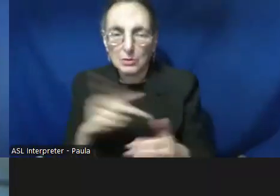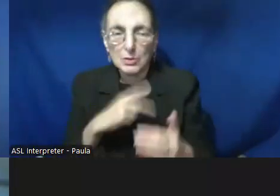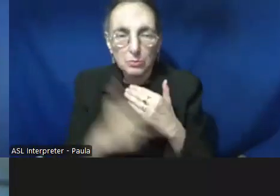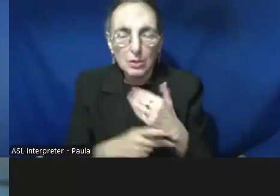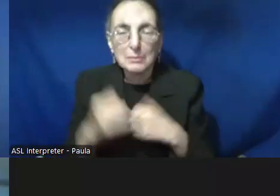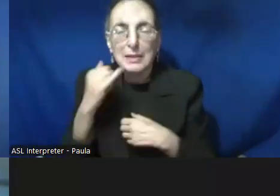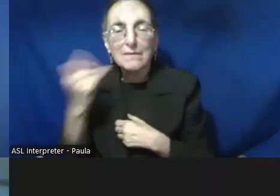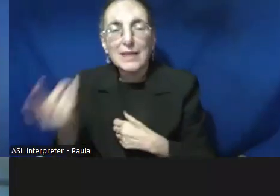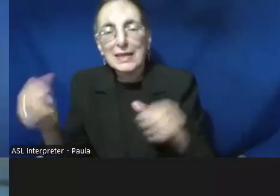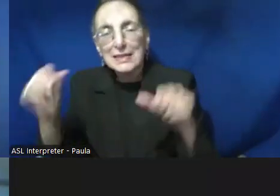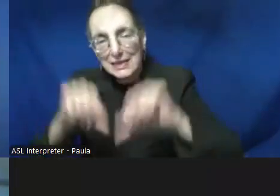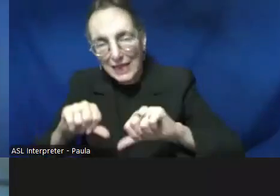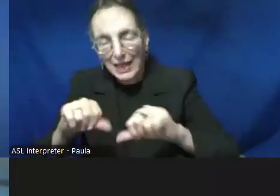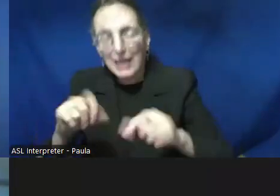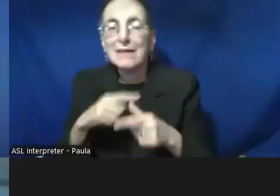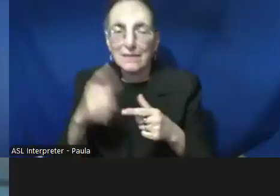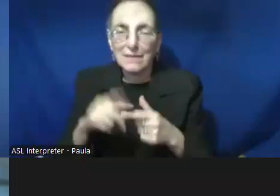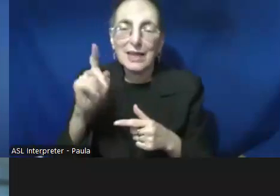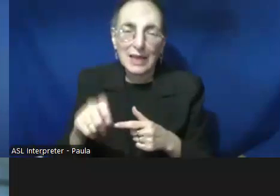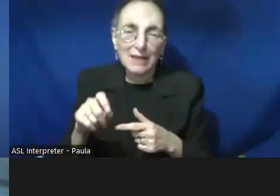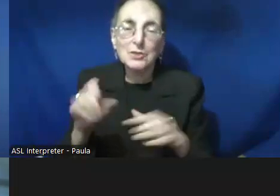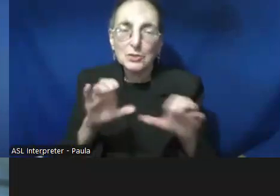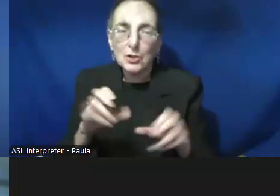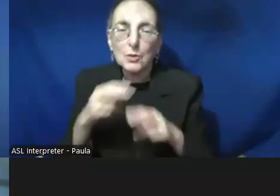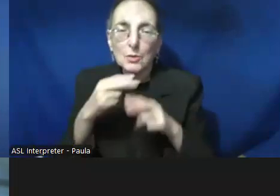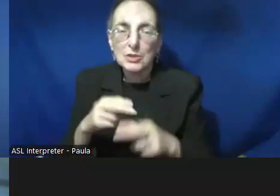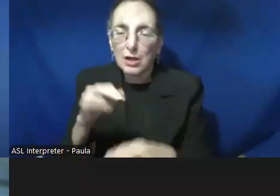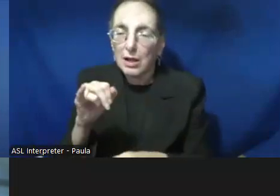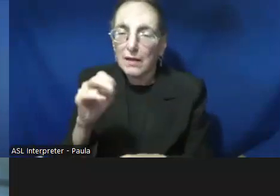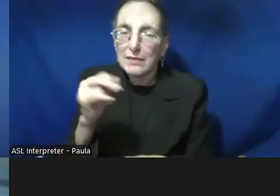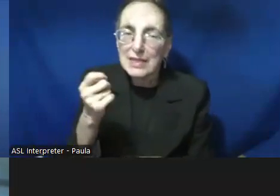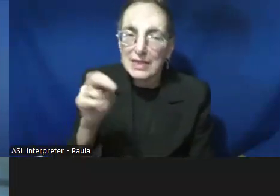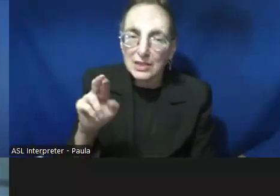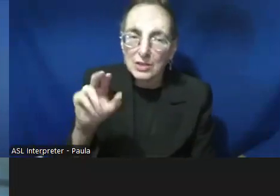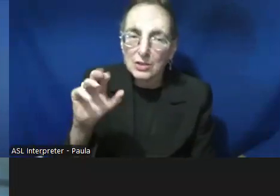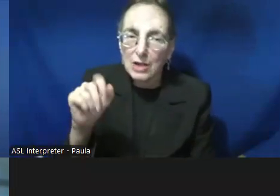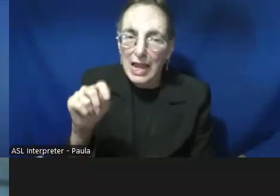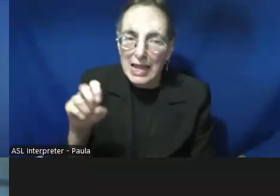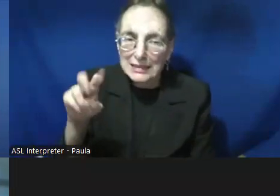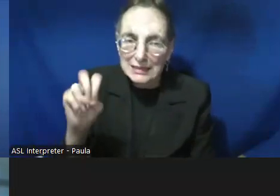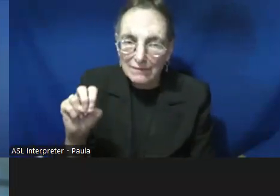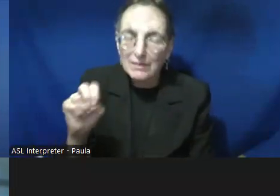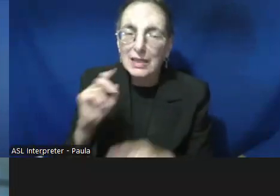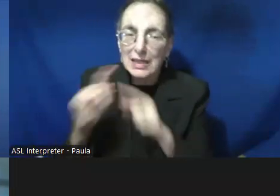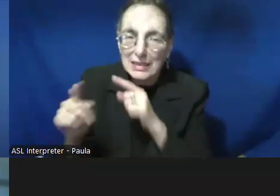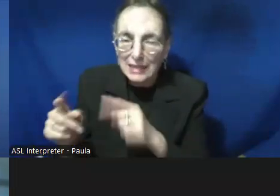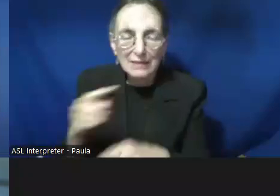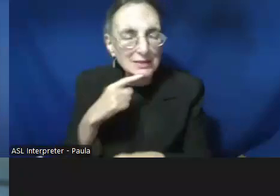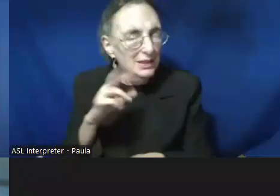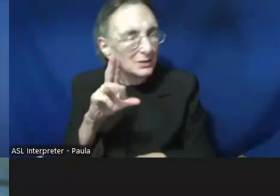what's called the interactive dialogue. They're saying, oh, this is way too burdensome, and these are the reasons